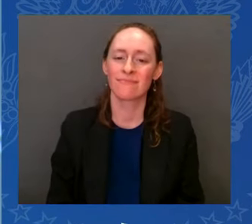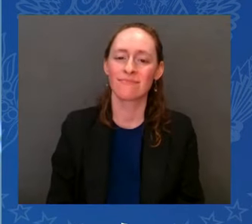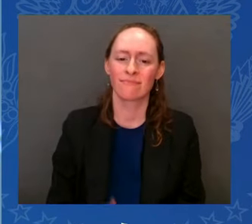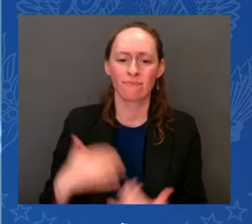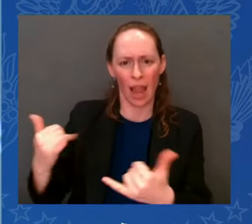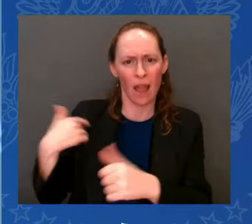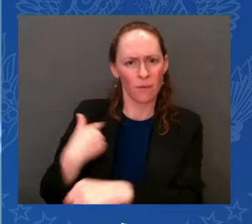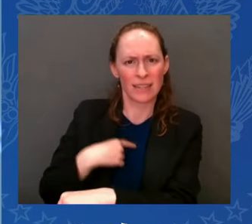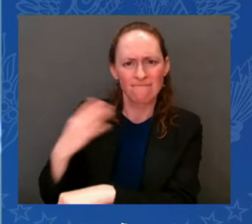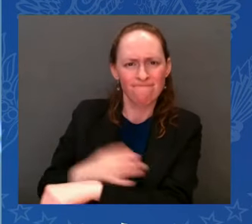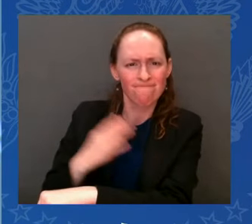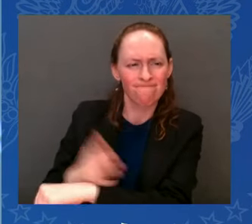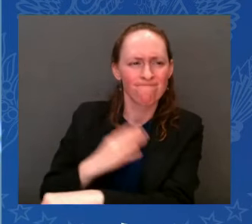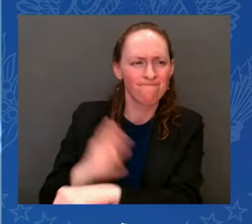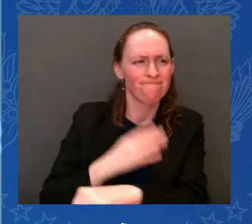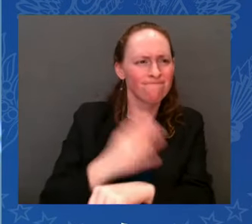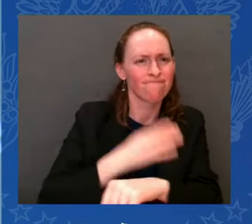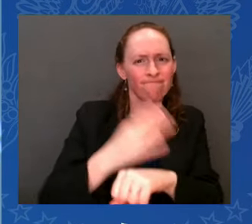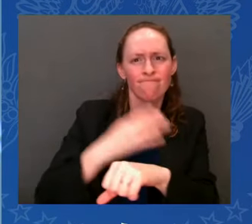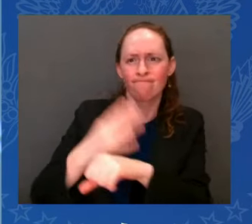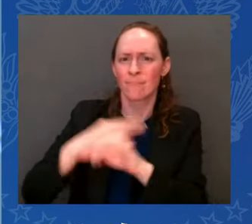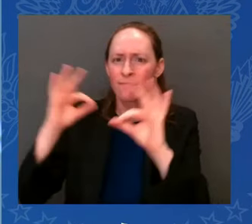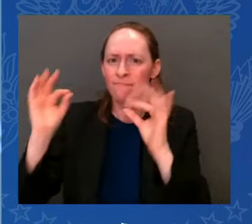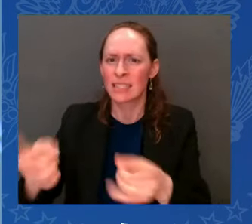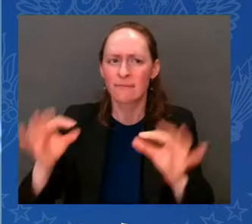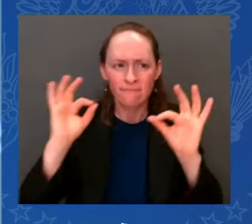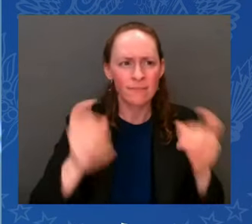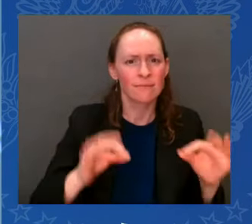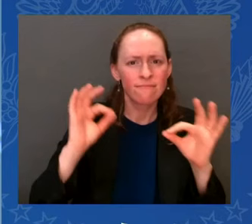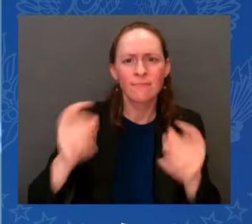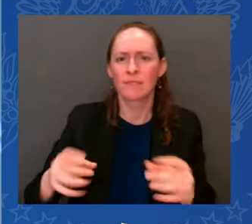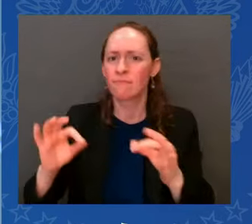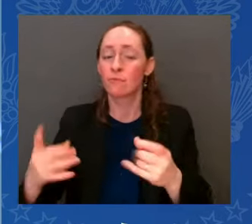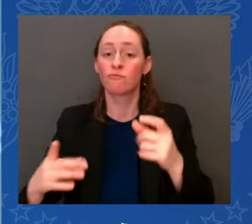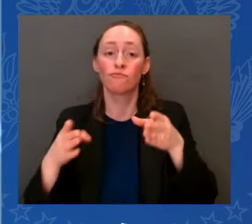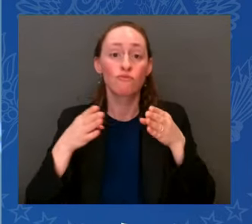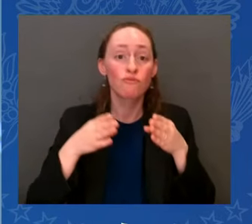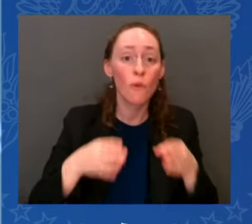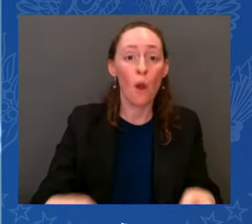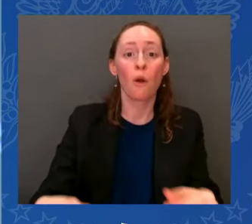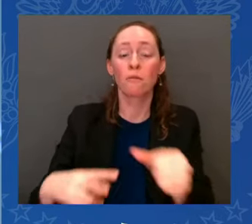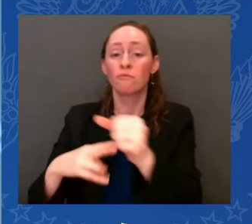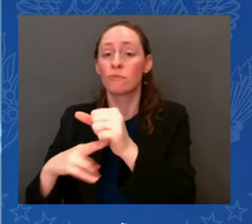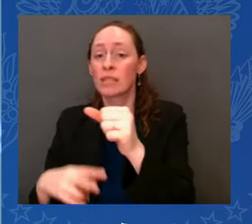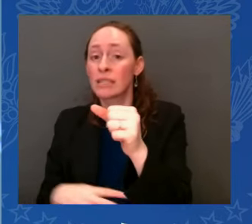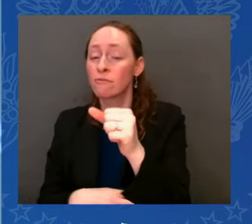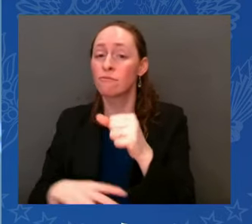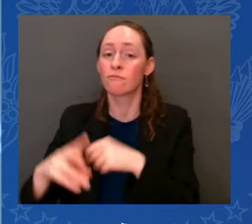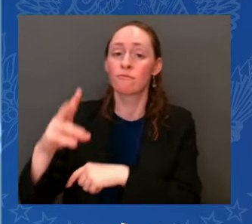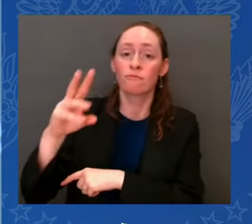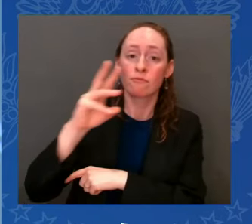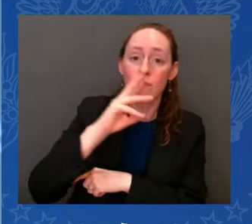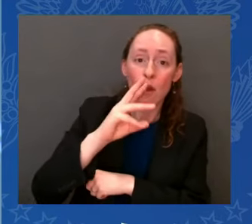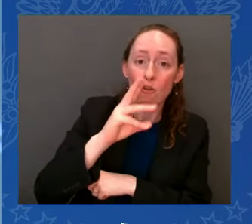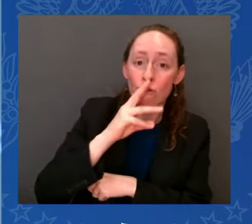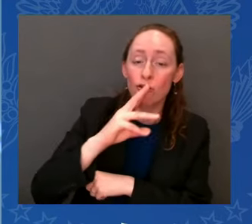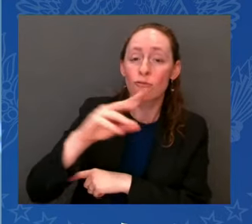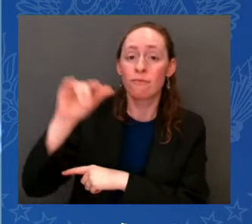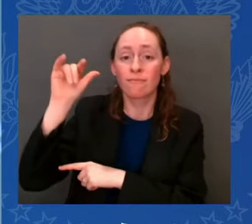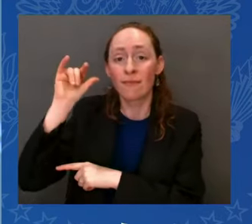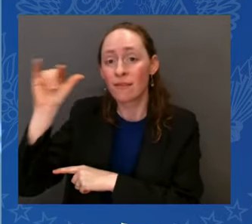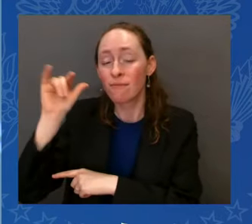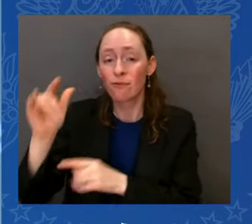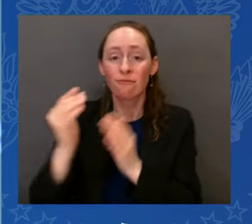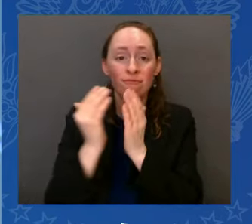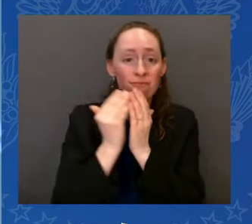counties, we're investing in roads, bridges, airports, public transit, water systems, high-speed rail, so much more. In Maricopa